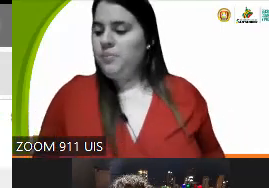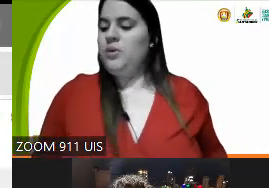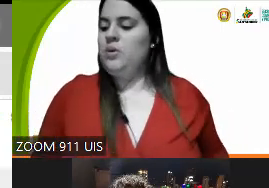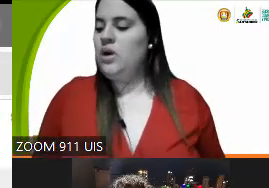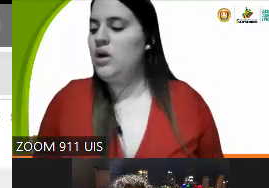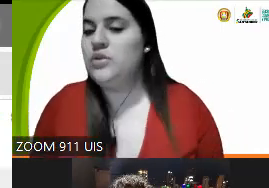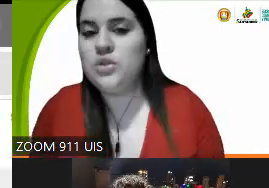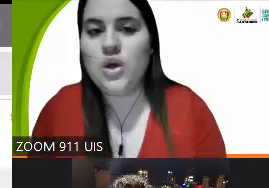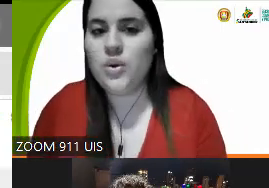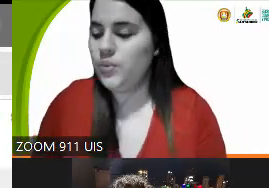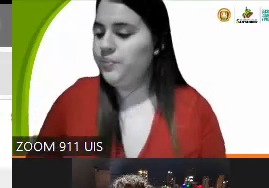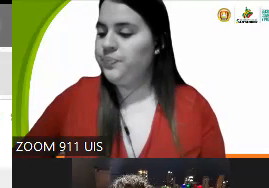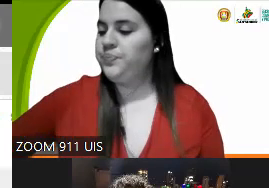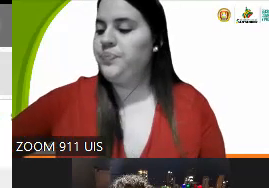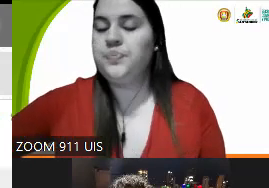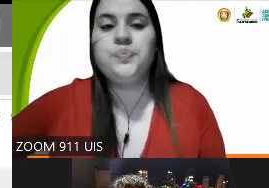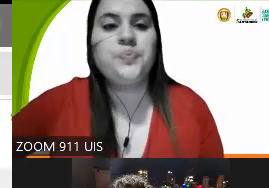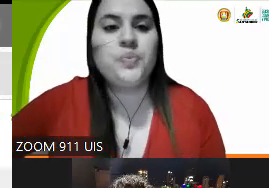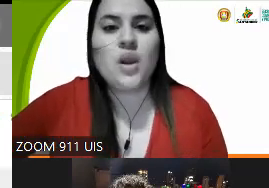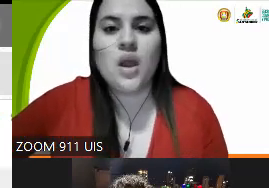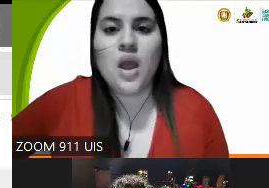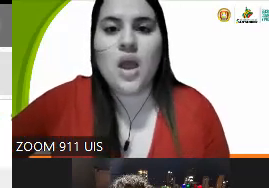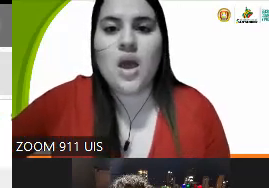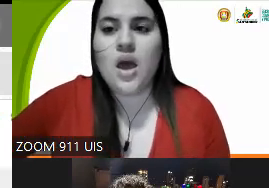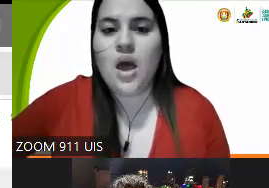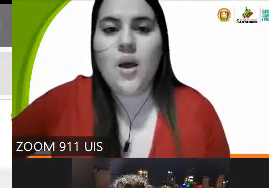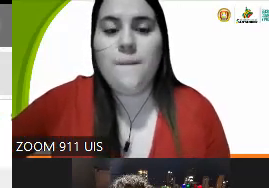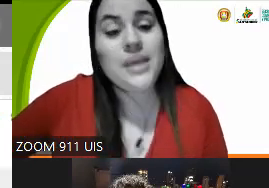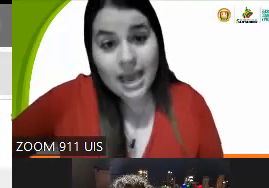Alrighty, people. So,